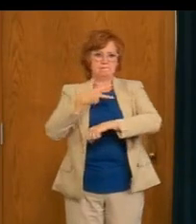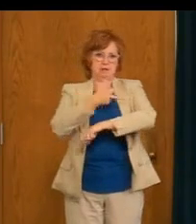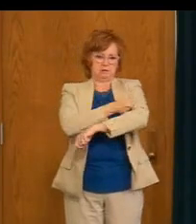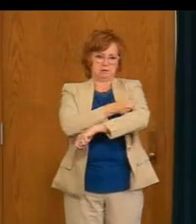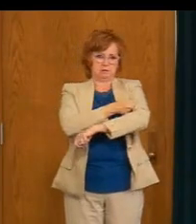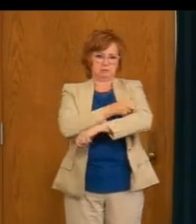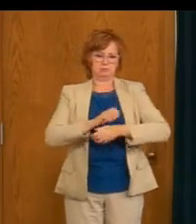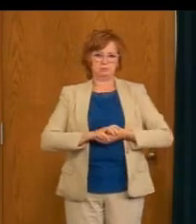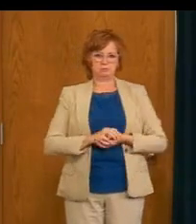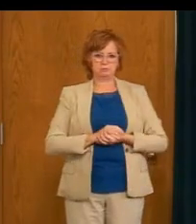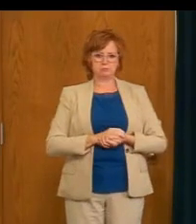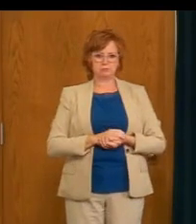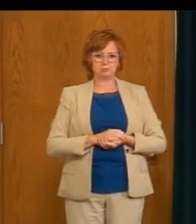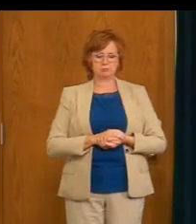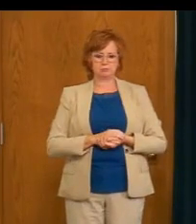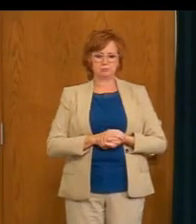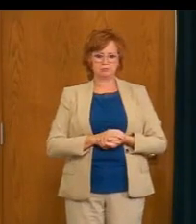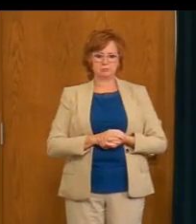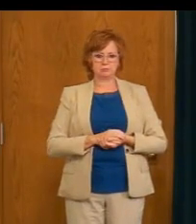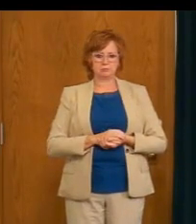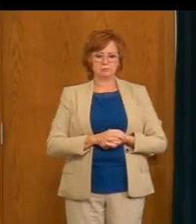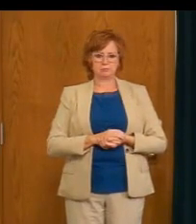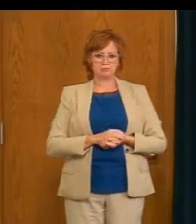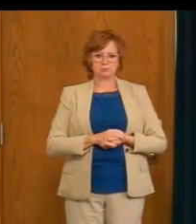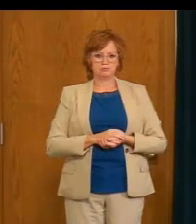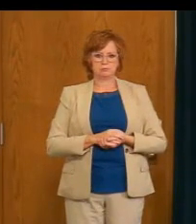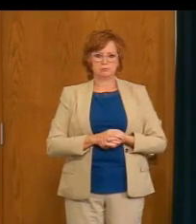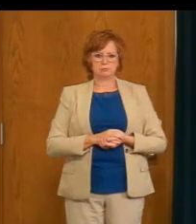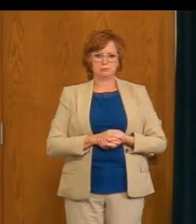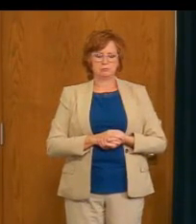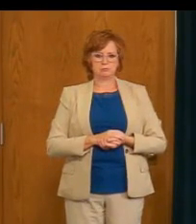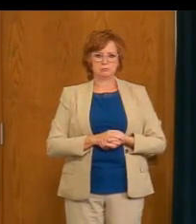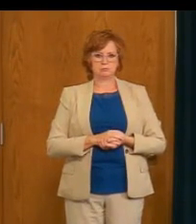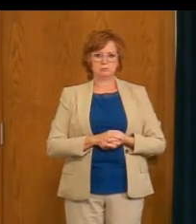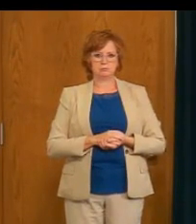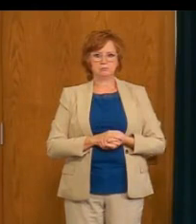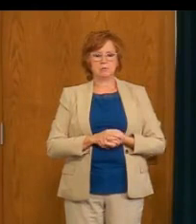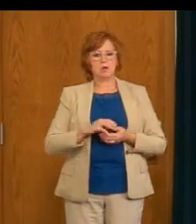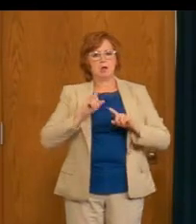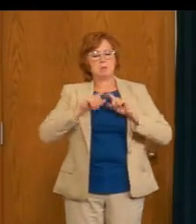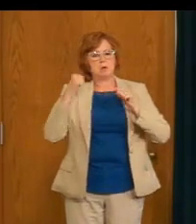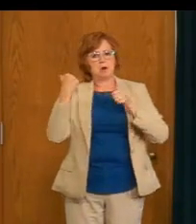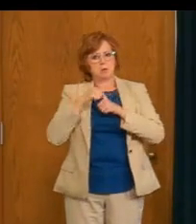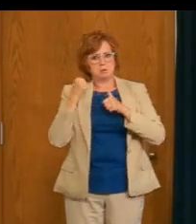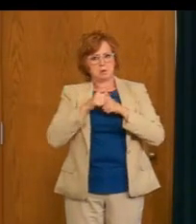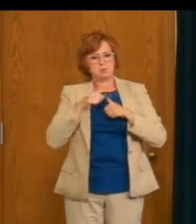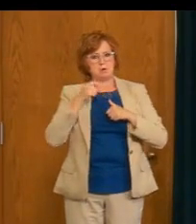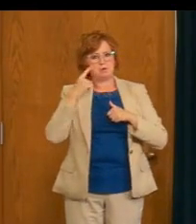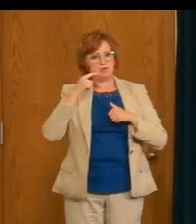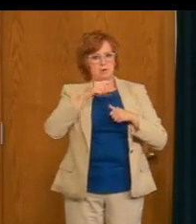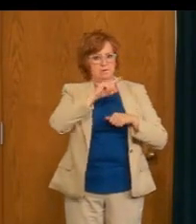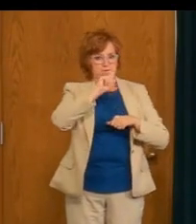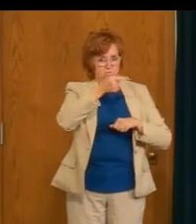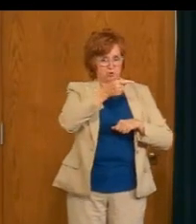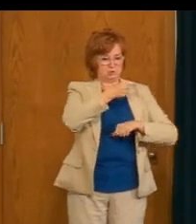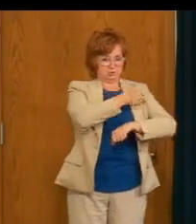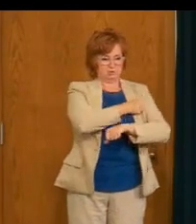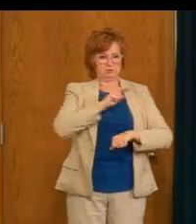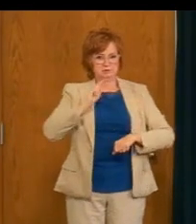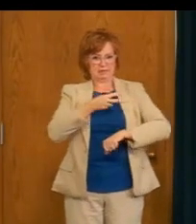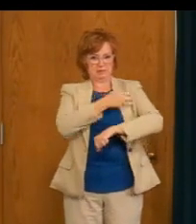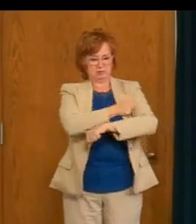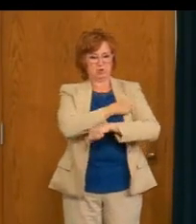we go in our uptake, first dose and second dose, will mean not just a great summer, but a safe and normal